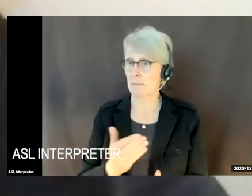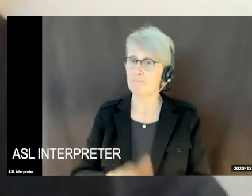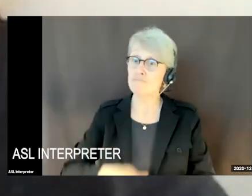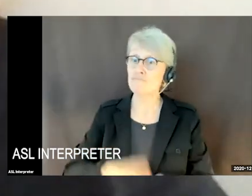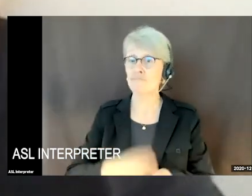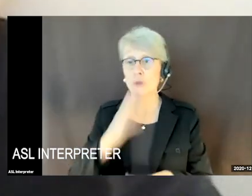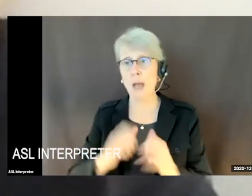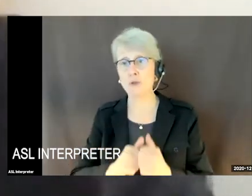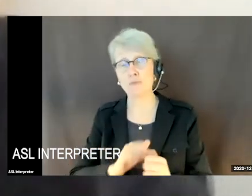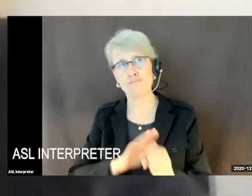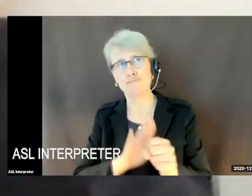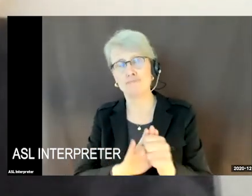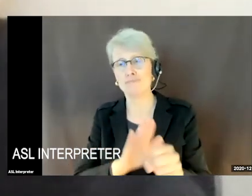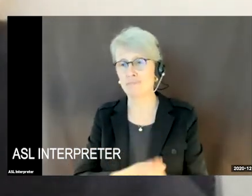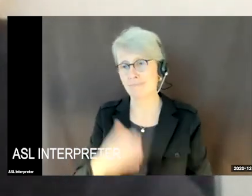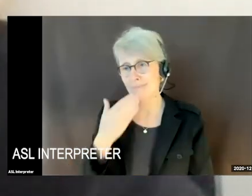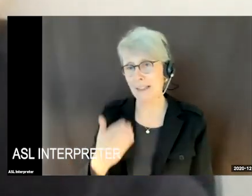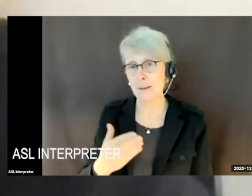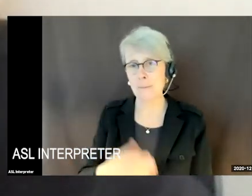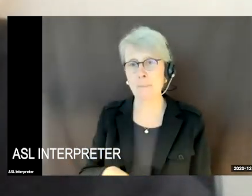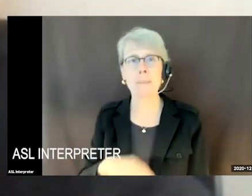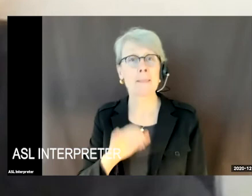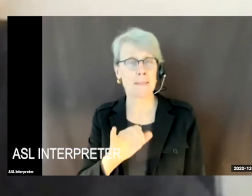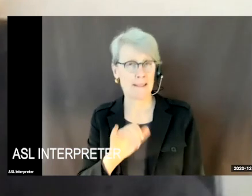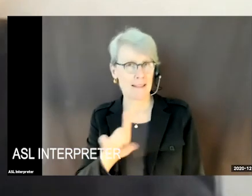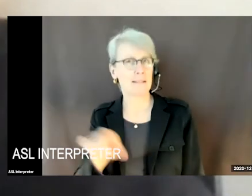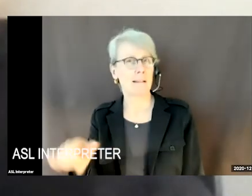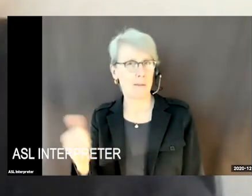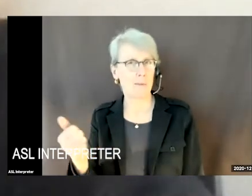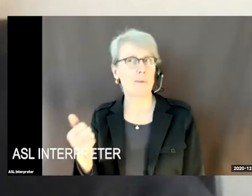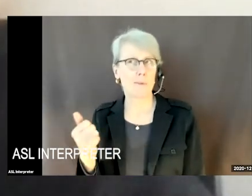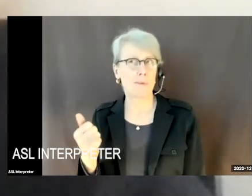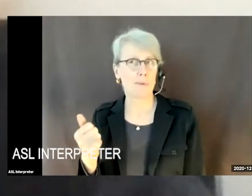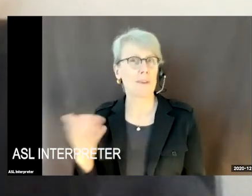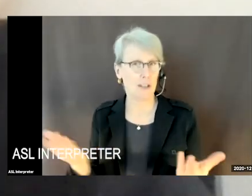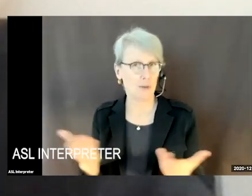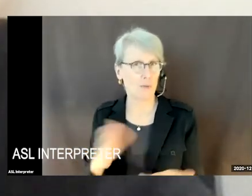your advocacy skills that seem to come so naturally to you. So thank you very much for being here.